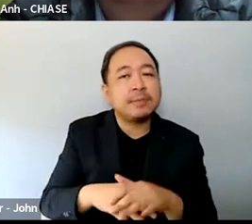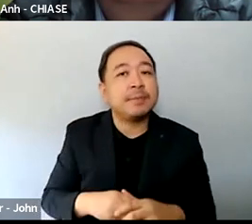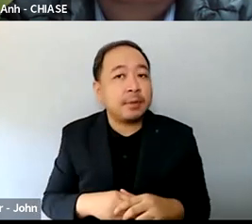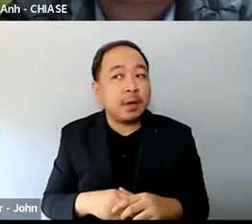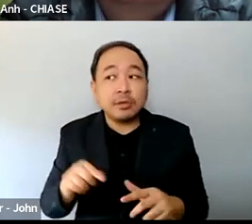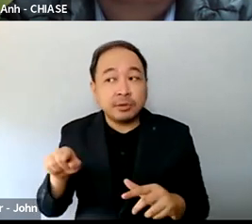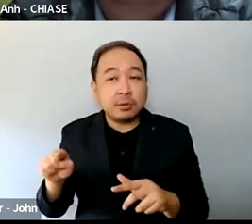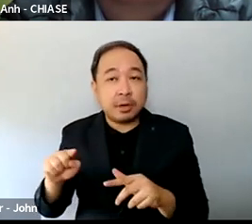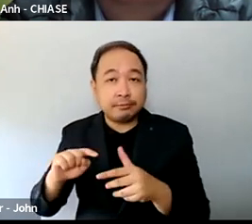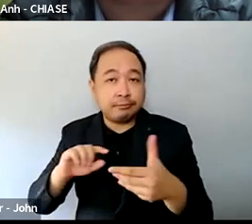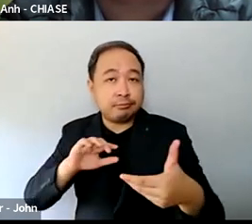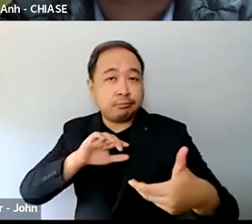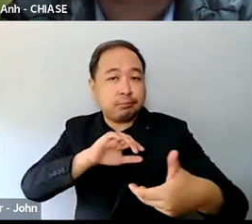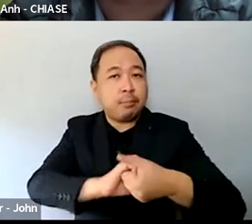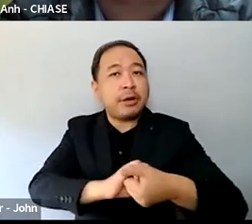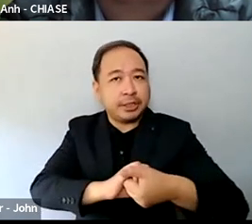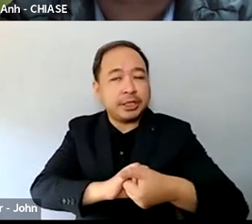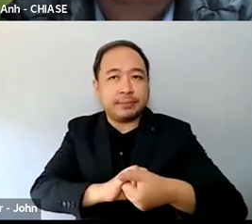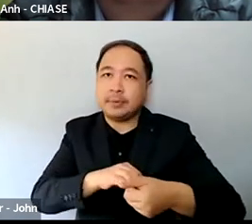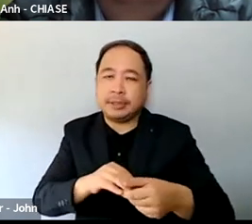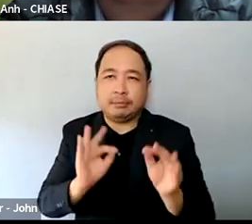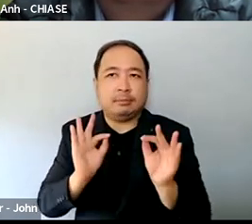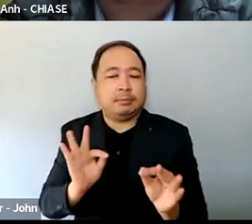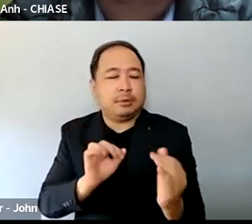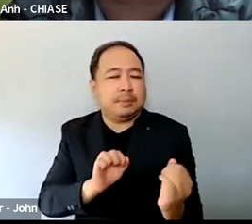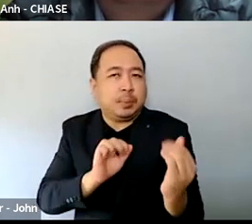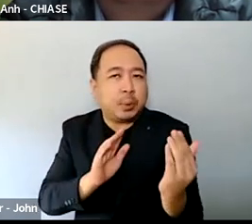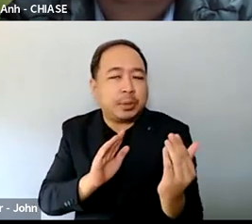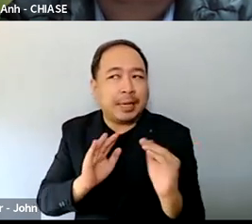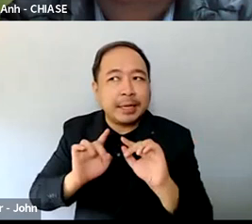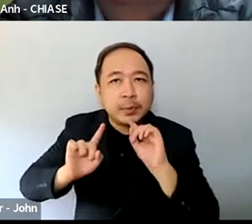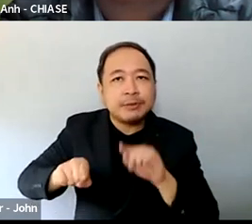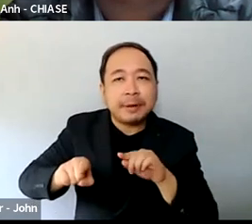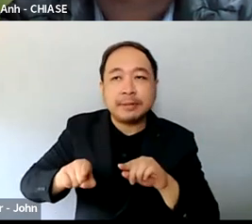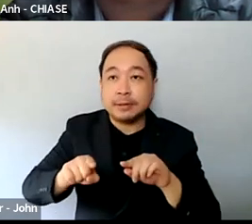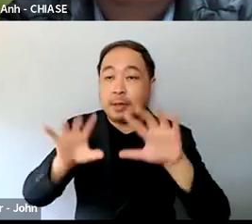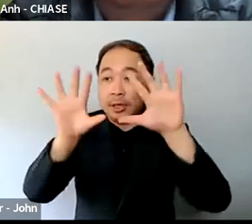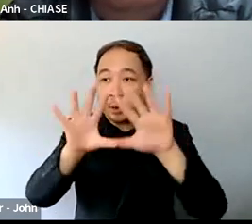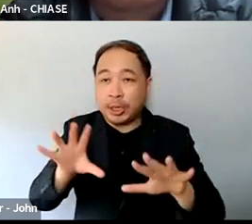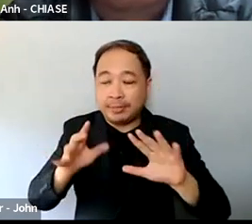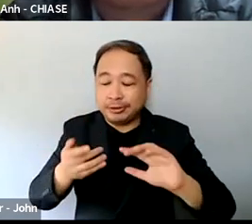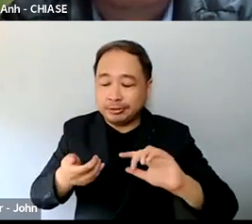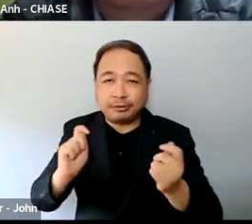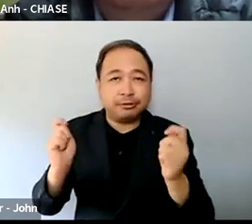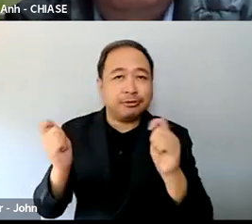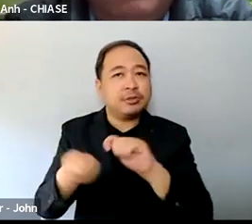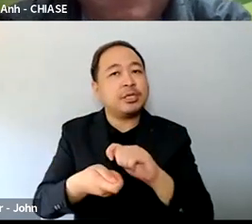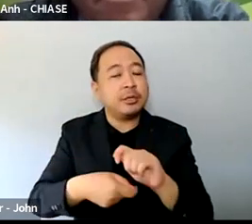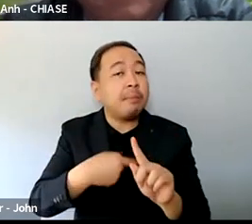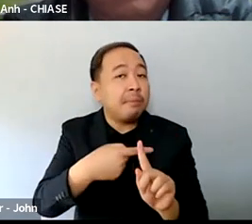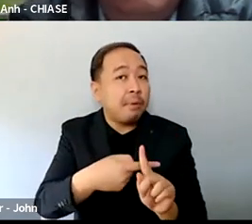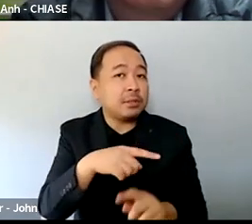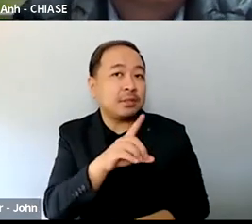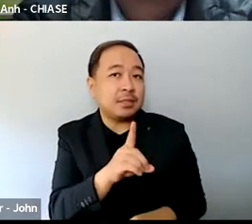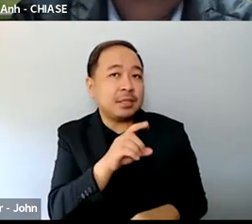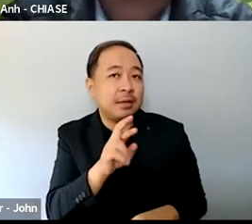strategic approach in promoting women's engagement in climate change and DRR. And we see a lot of examples of, I think one